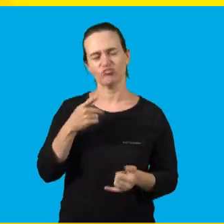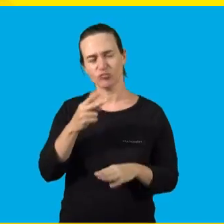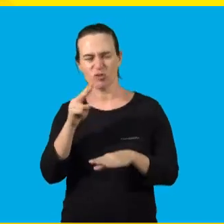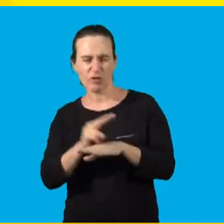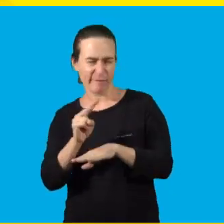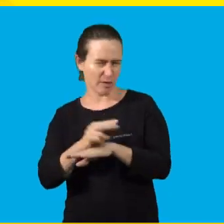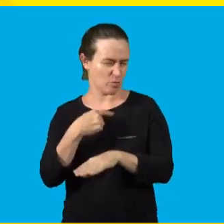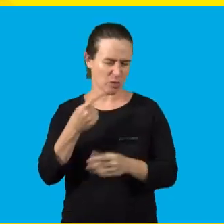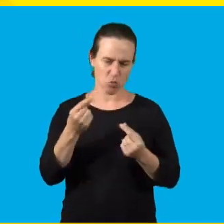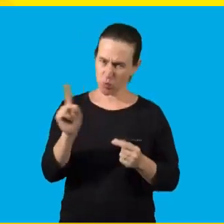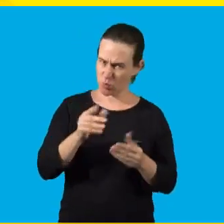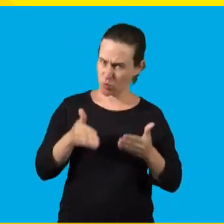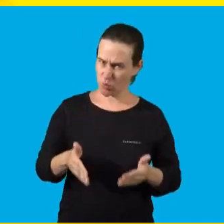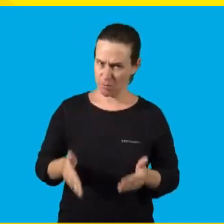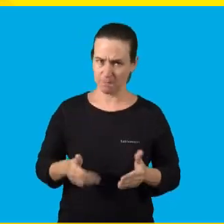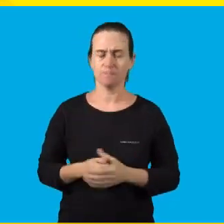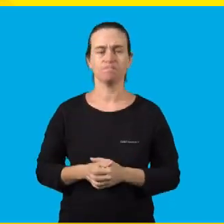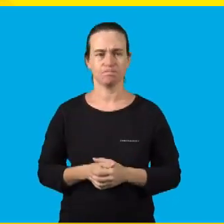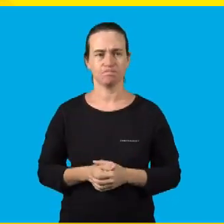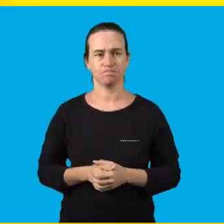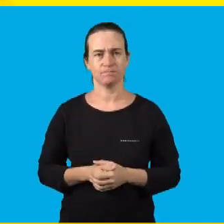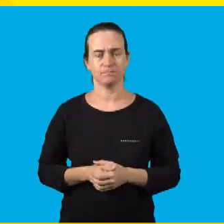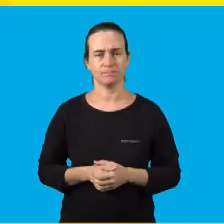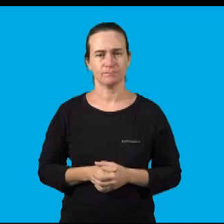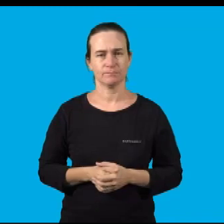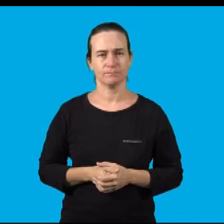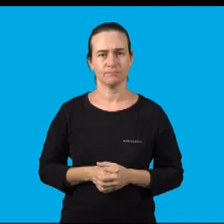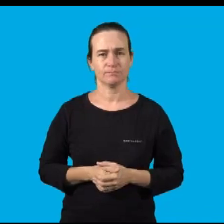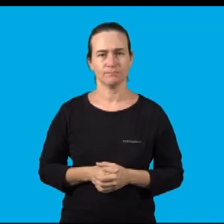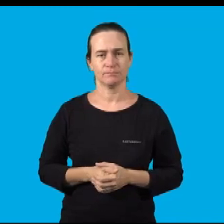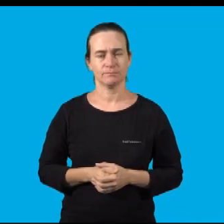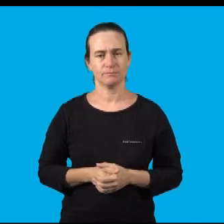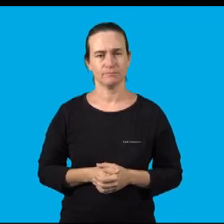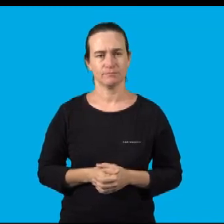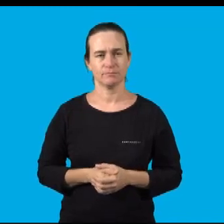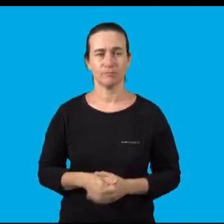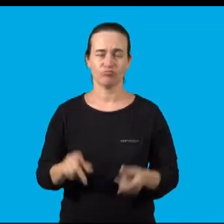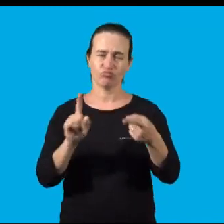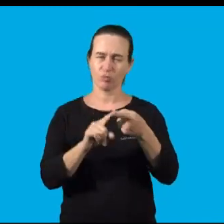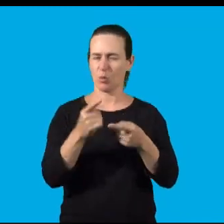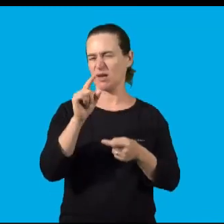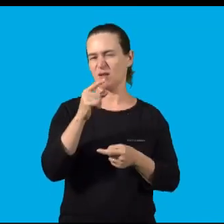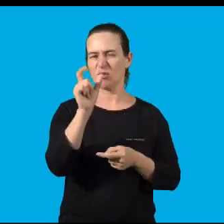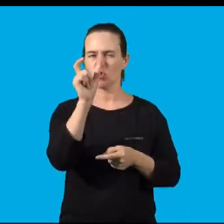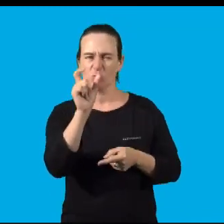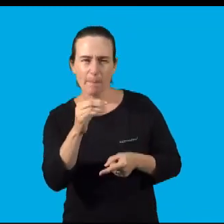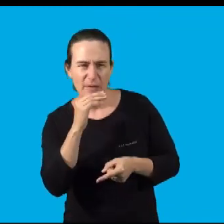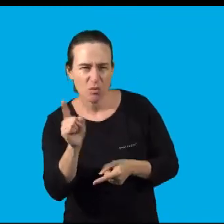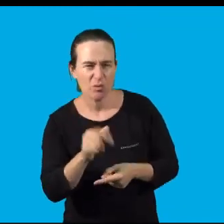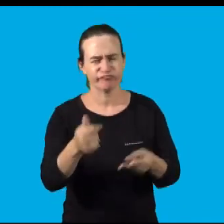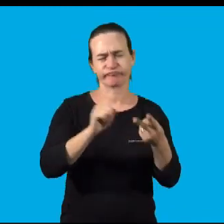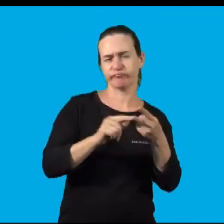Now, let's quickly recap what we learned today. So this is how our lesson developed. We looked